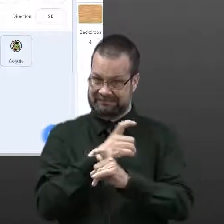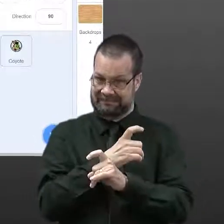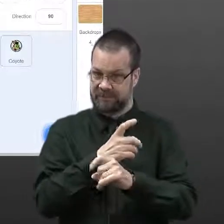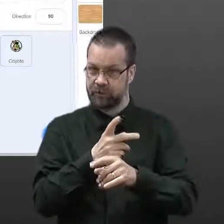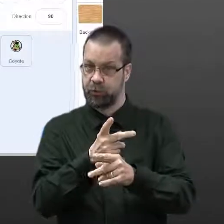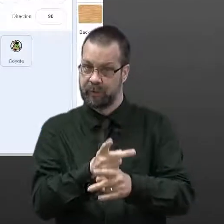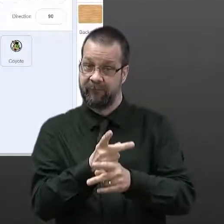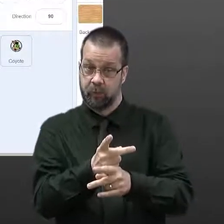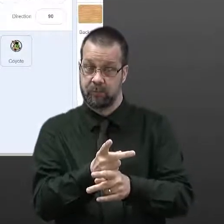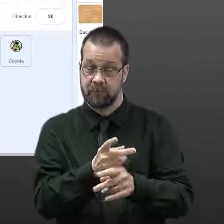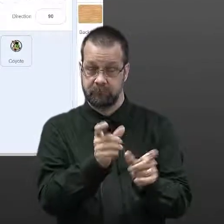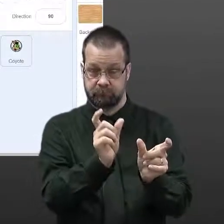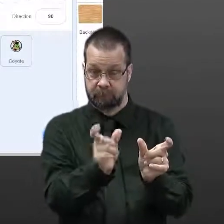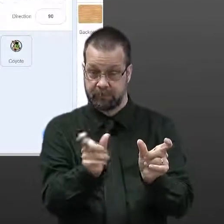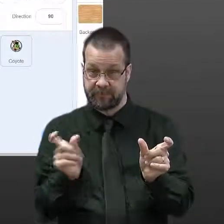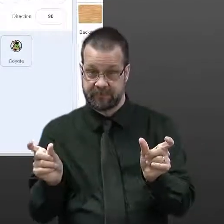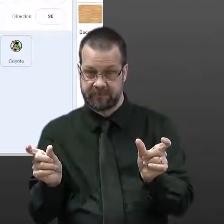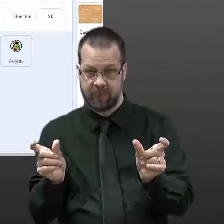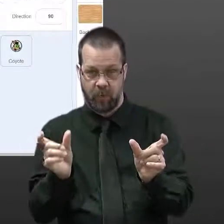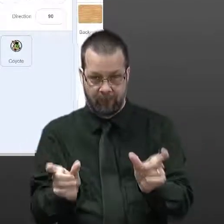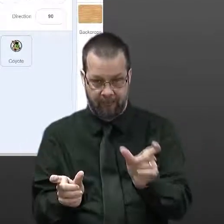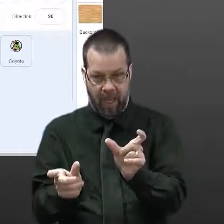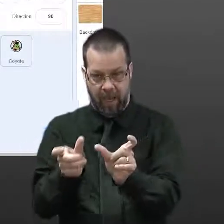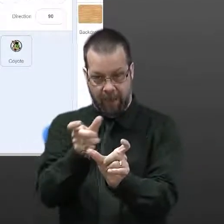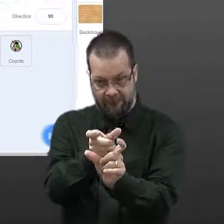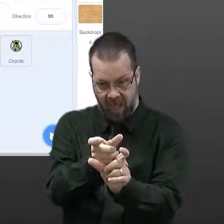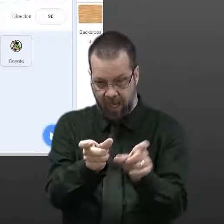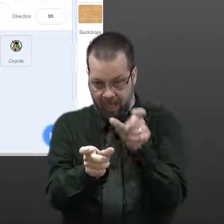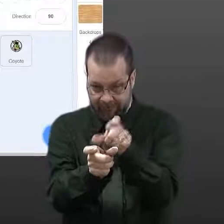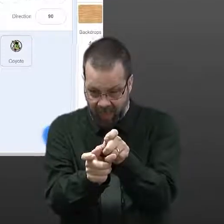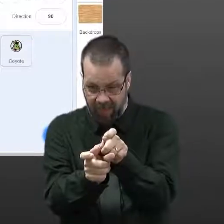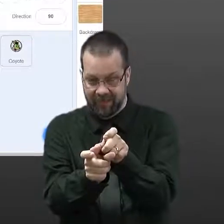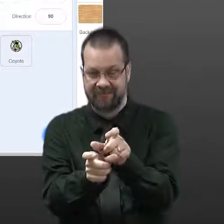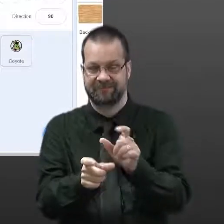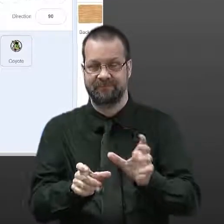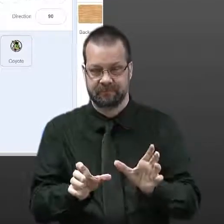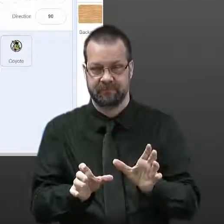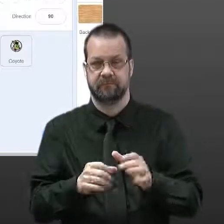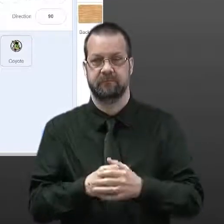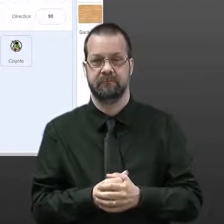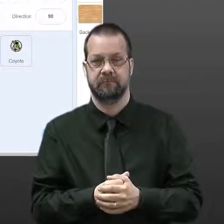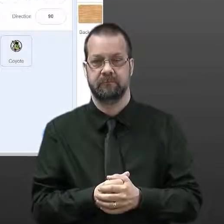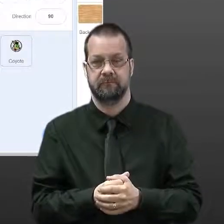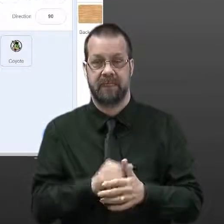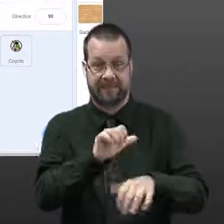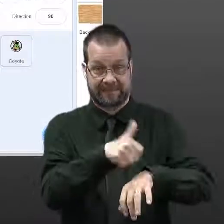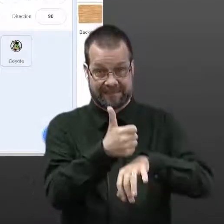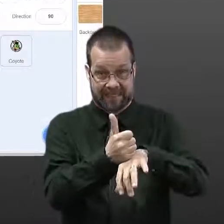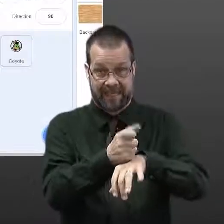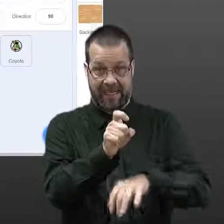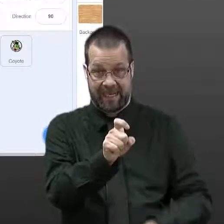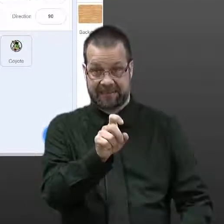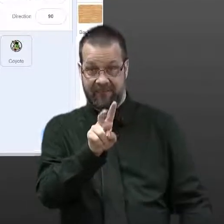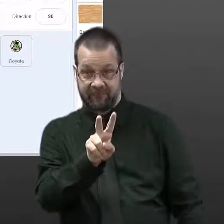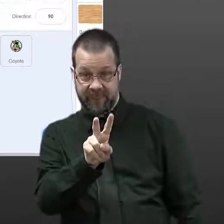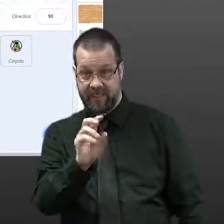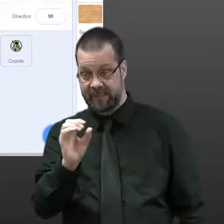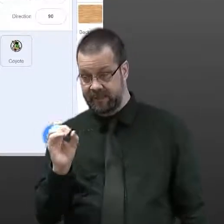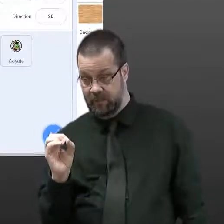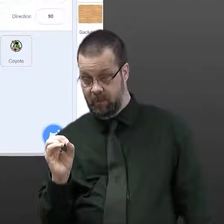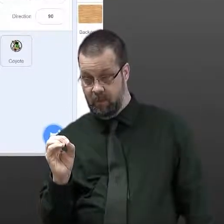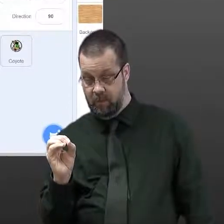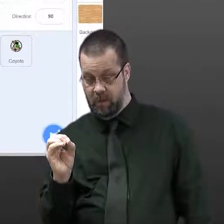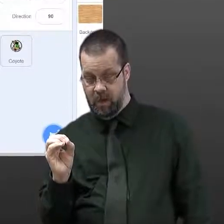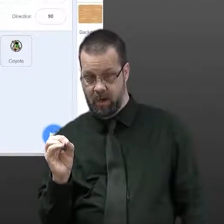everything where it's supposed to go, because we're going to be putting a lot of blocks inside of other blocks. We have set xv to 0